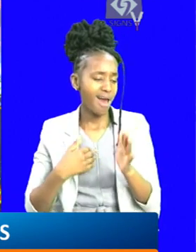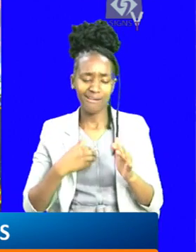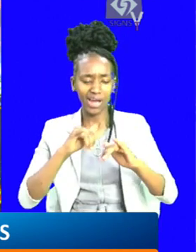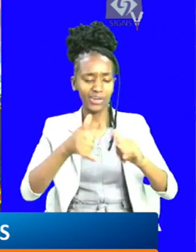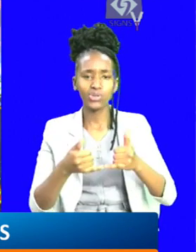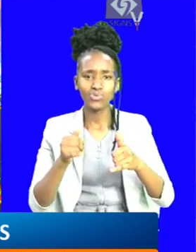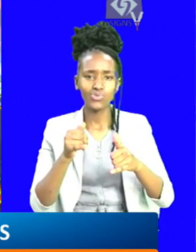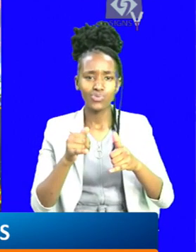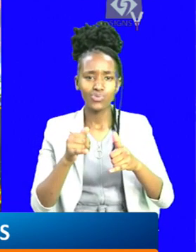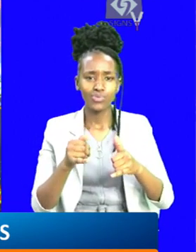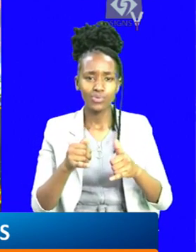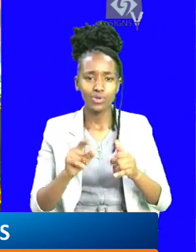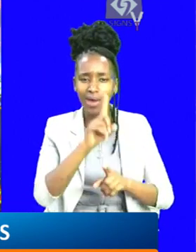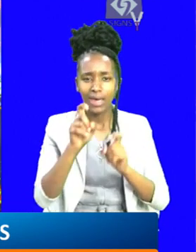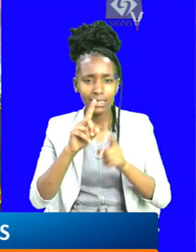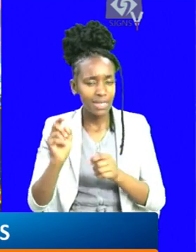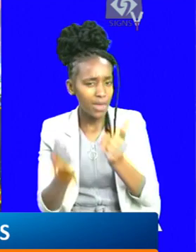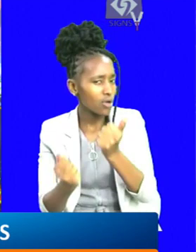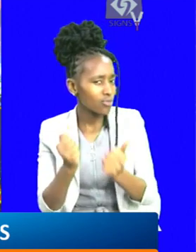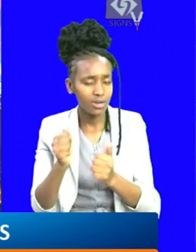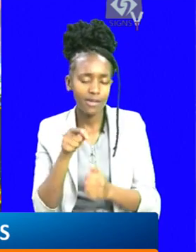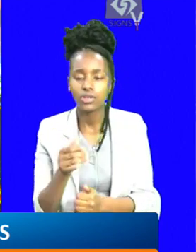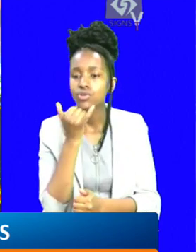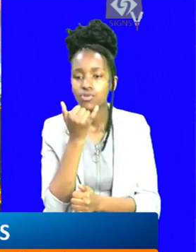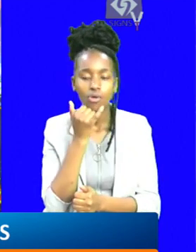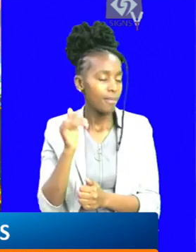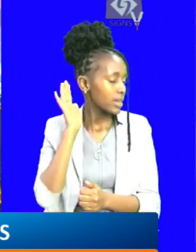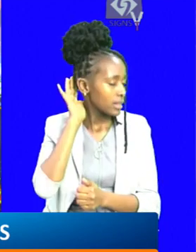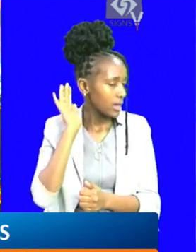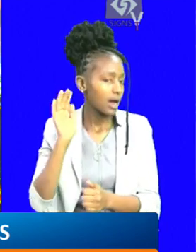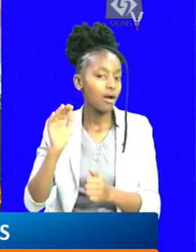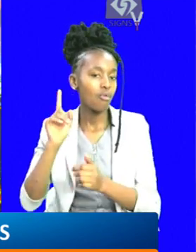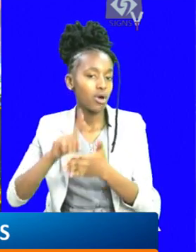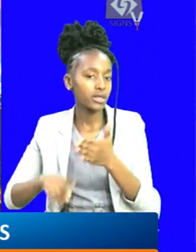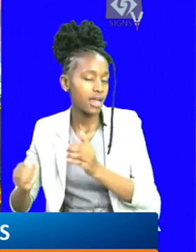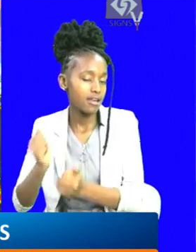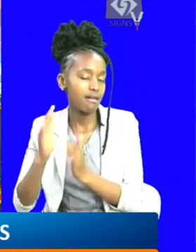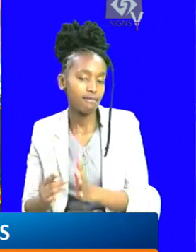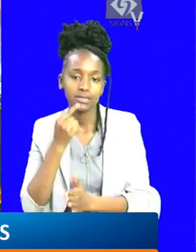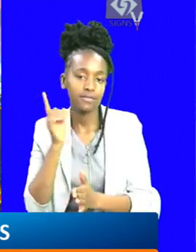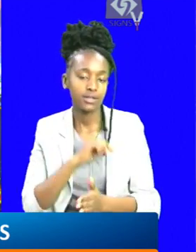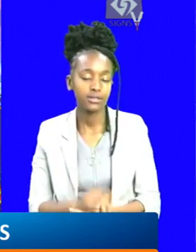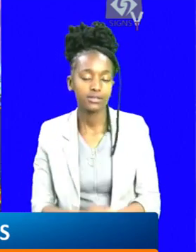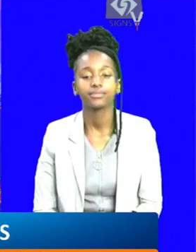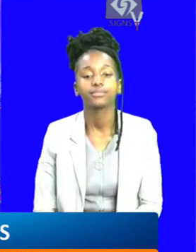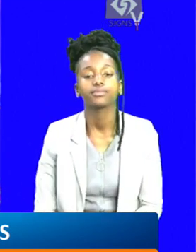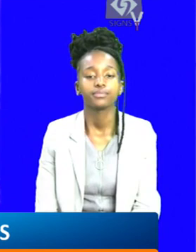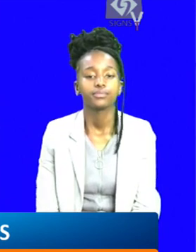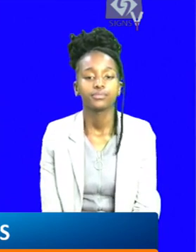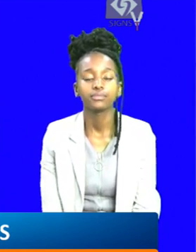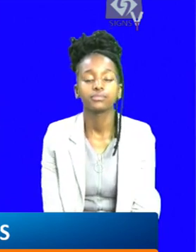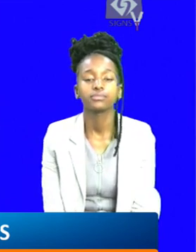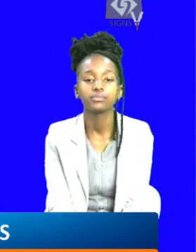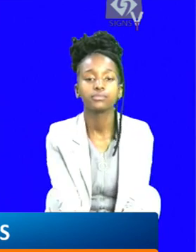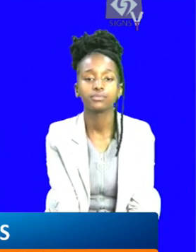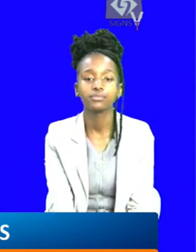drivers remains suspended up until September 1st, 2023. On their part, the drivers claim that the new NTSA